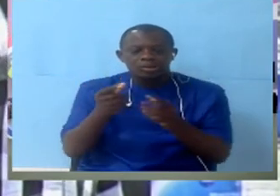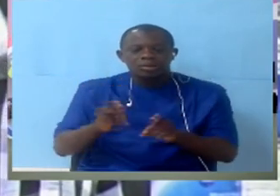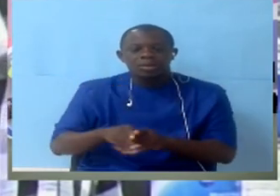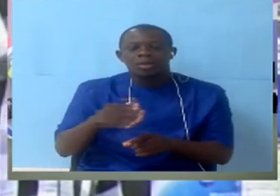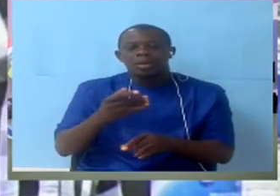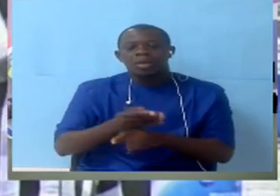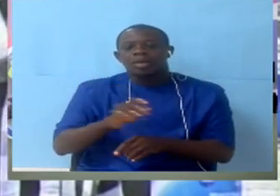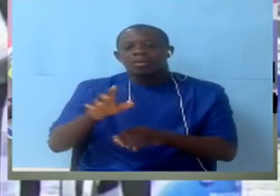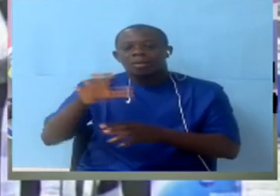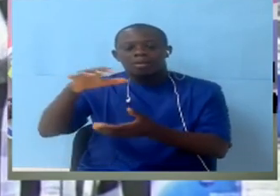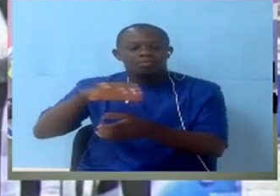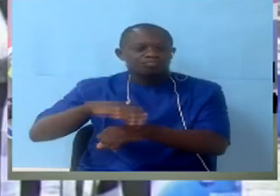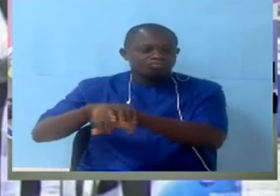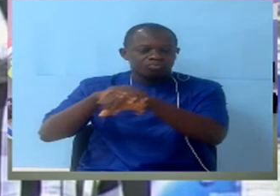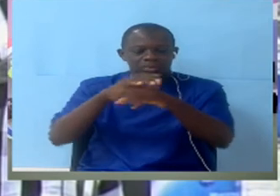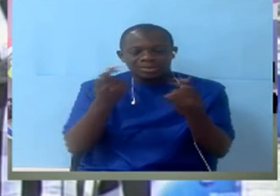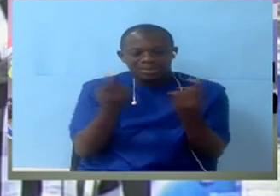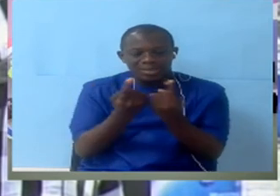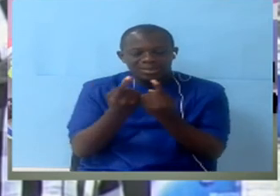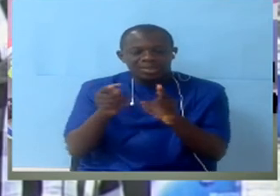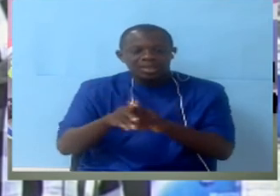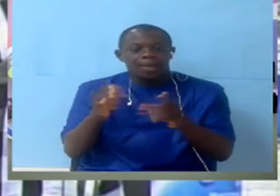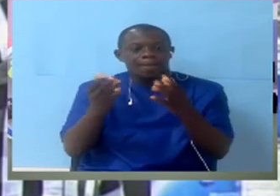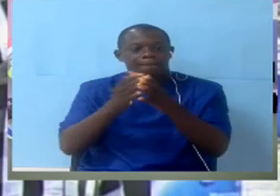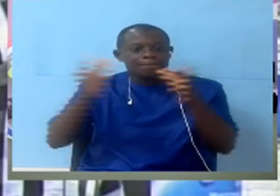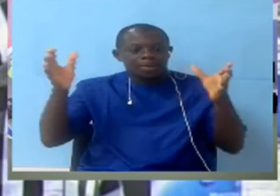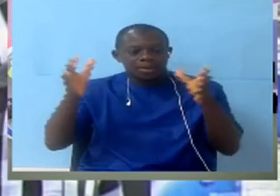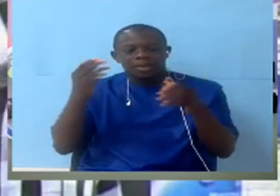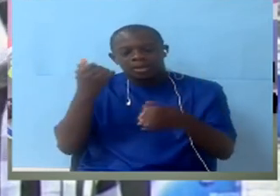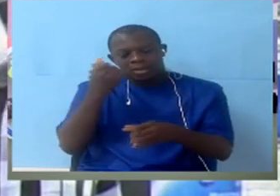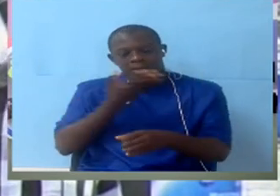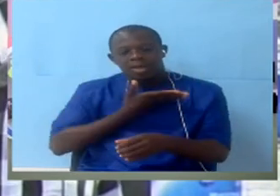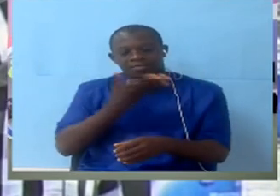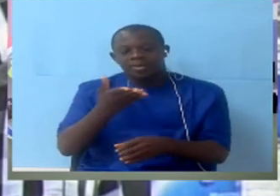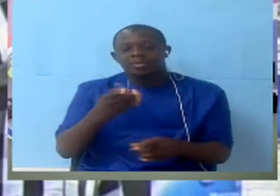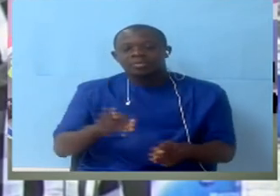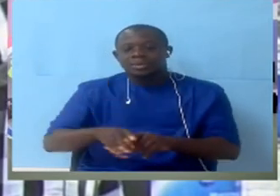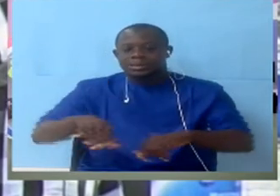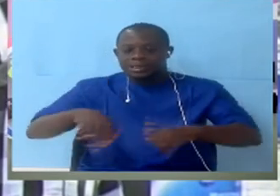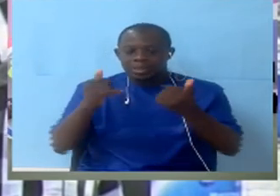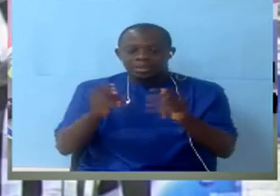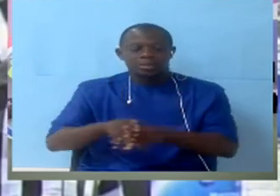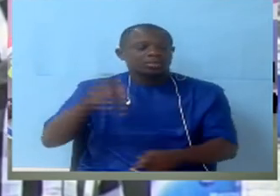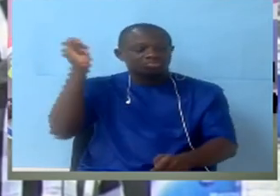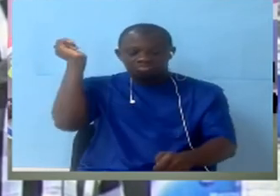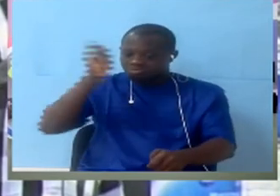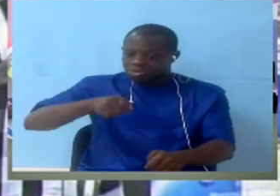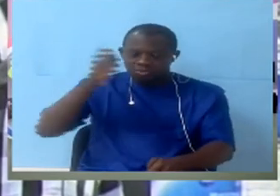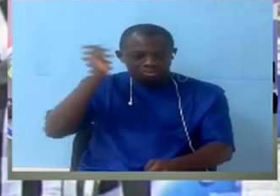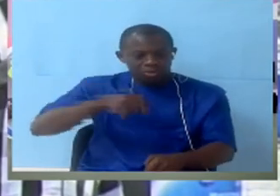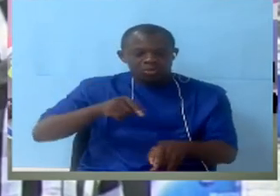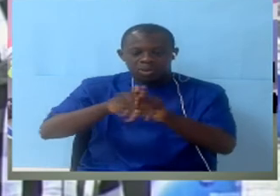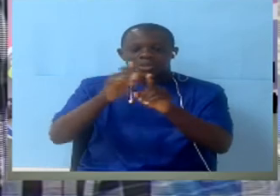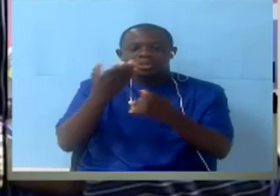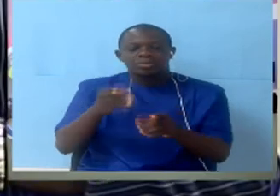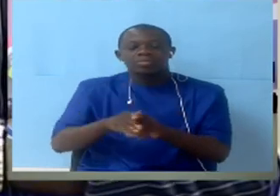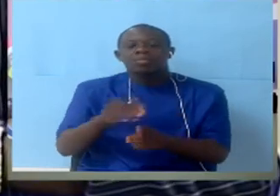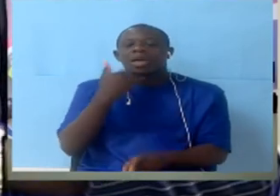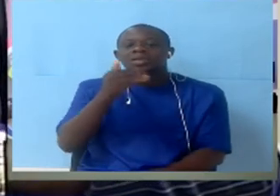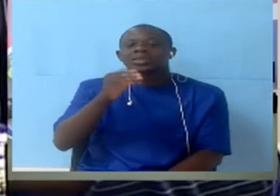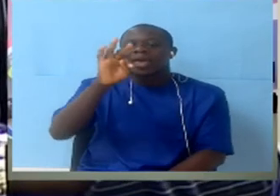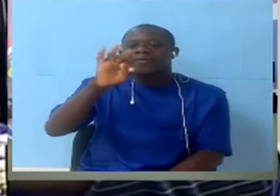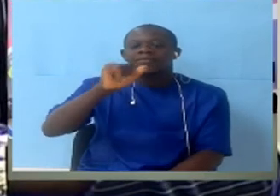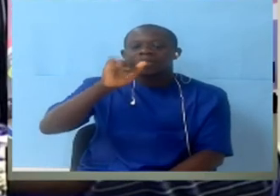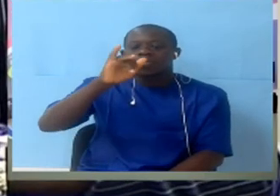He went and brought a big stick. Whereby, you know, I started can leap out of the corner. He started beating me with that stick. Sergeant Fay, what's his first